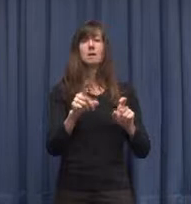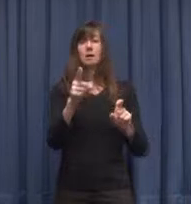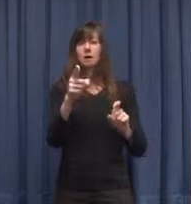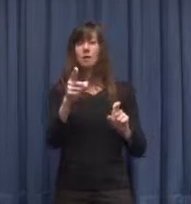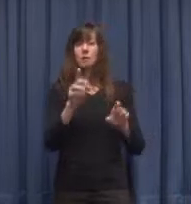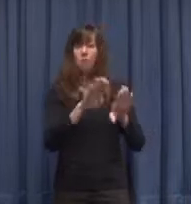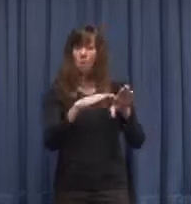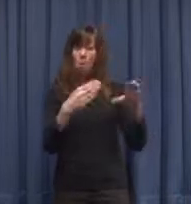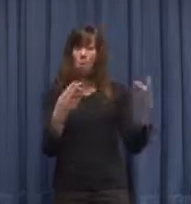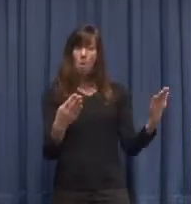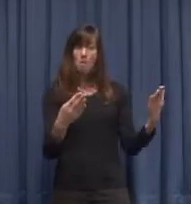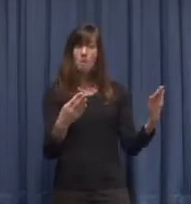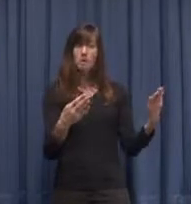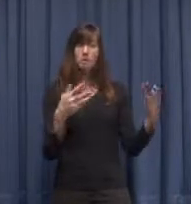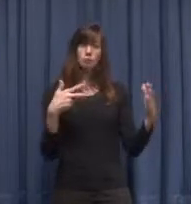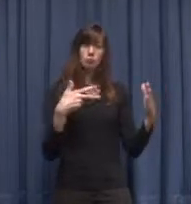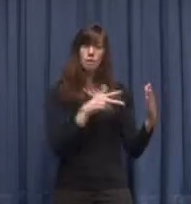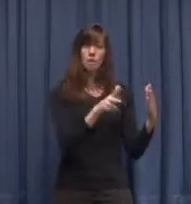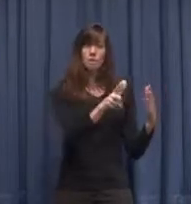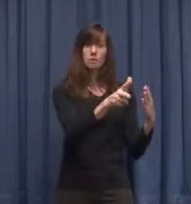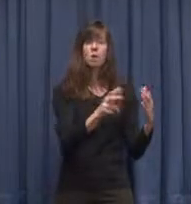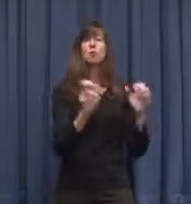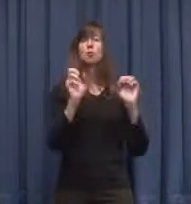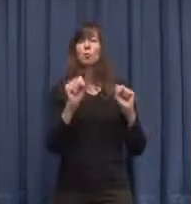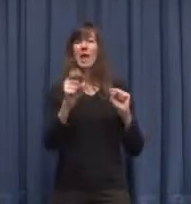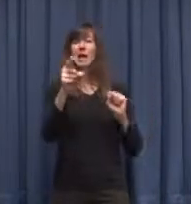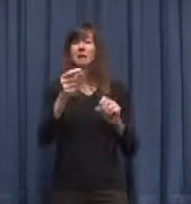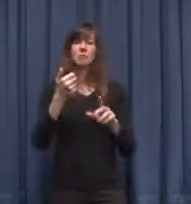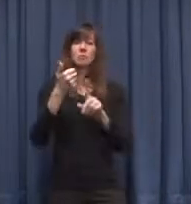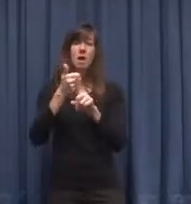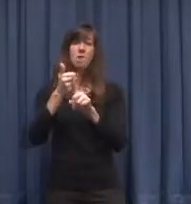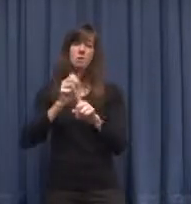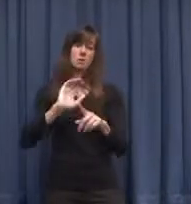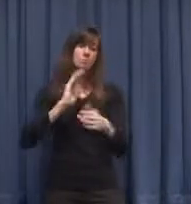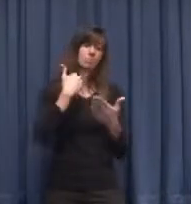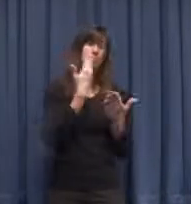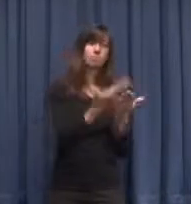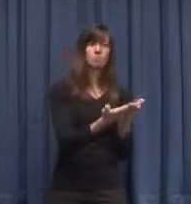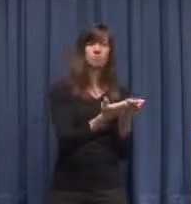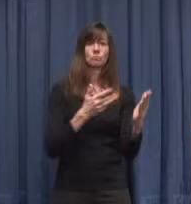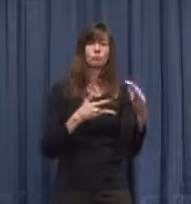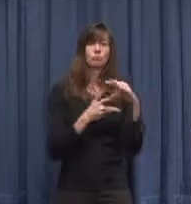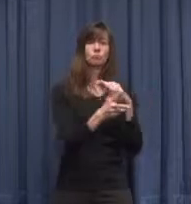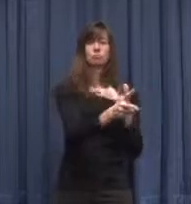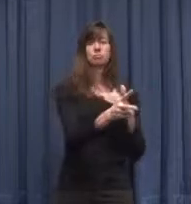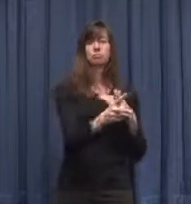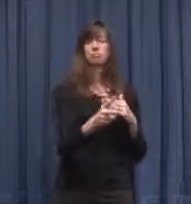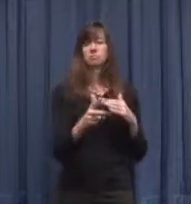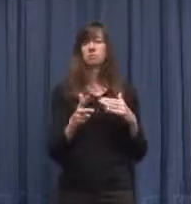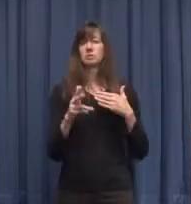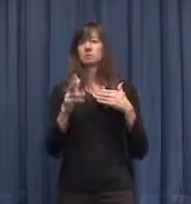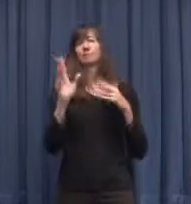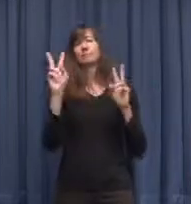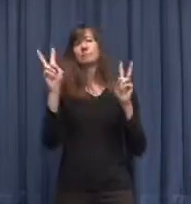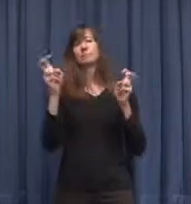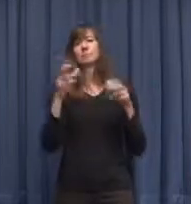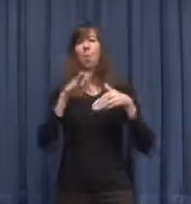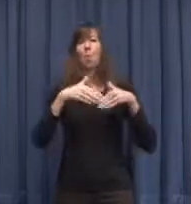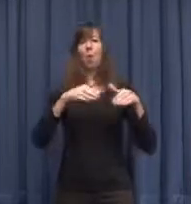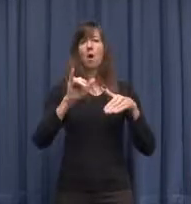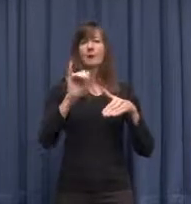in. That is a site that will accept walk-ins as well. So if you're not able to get an